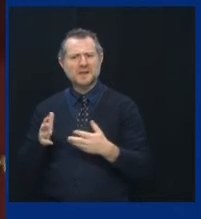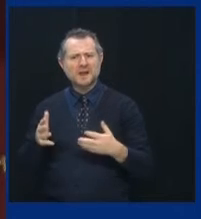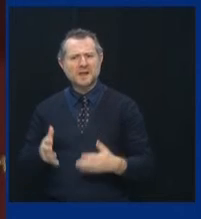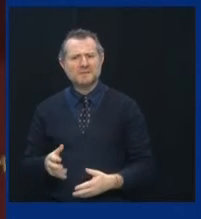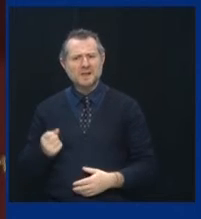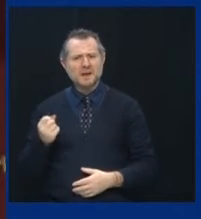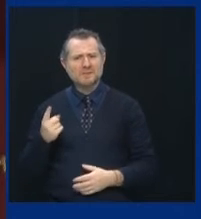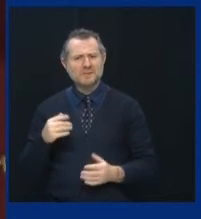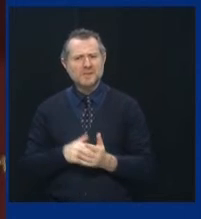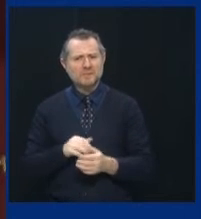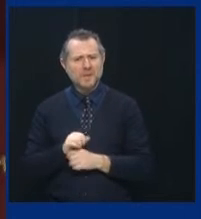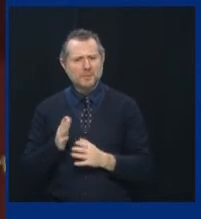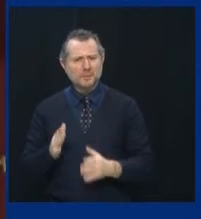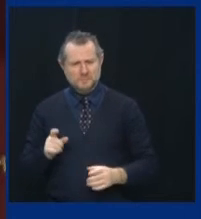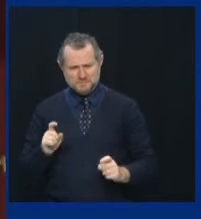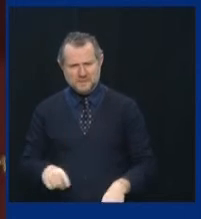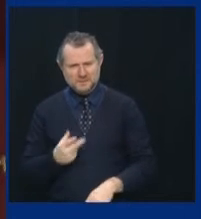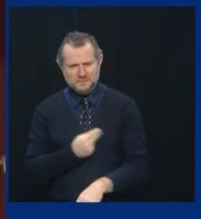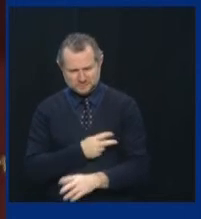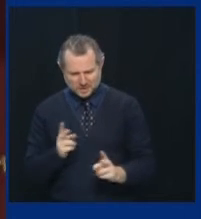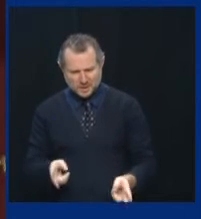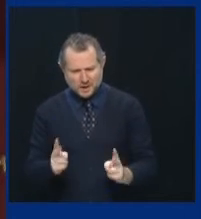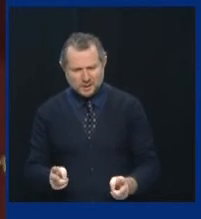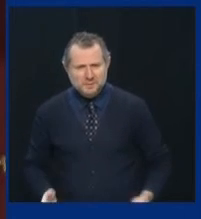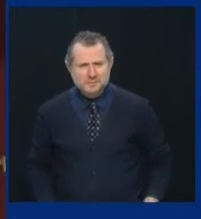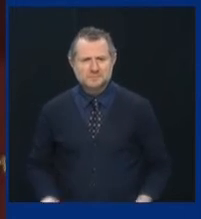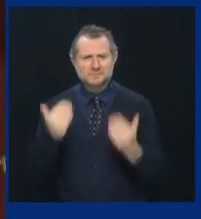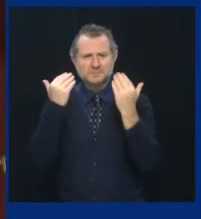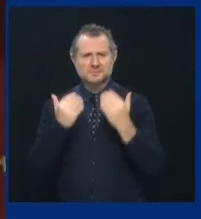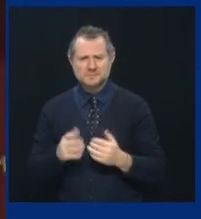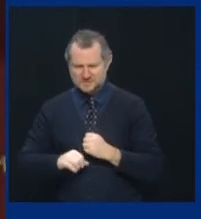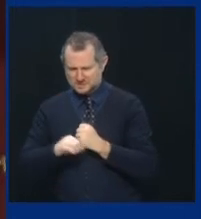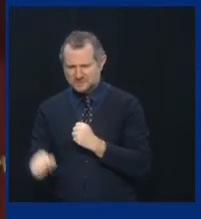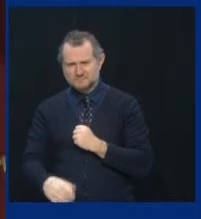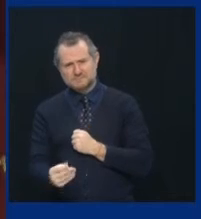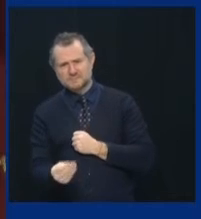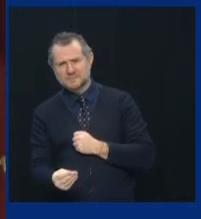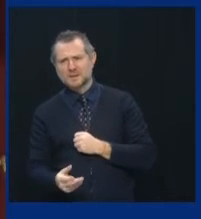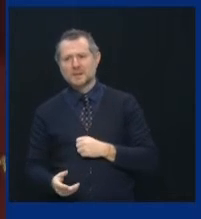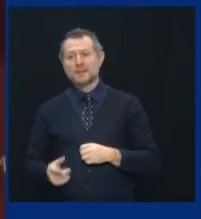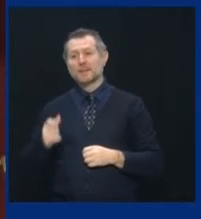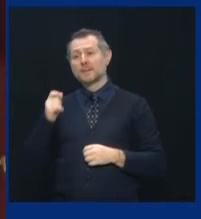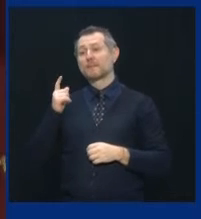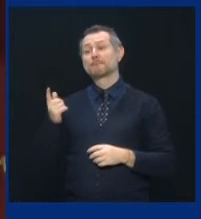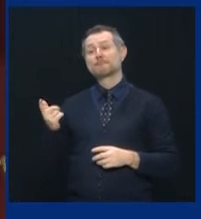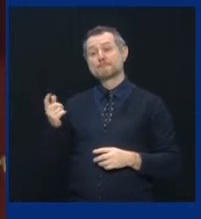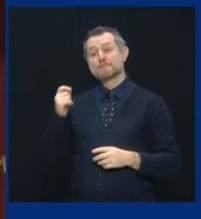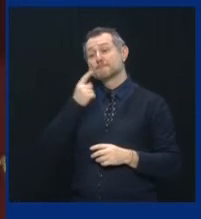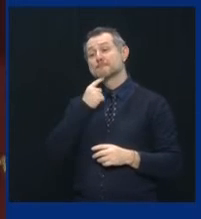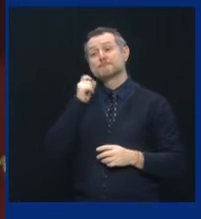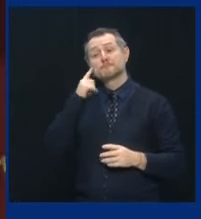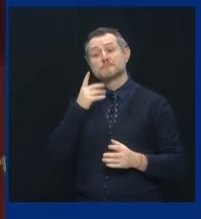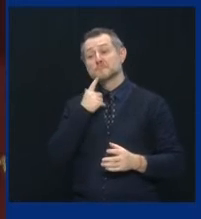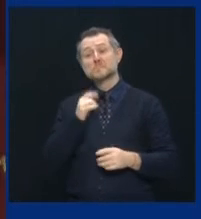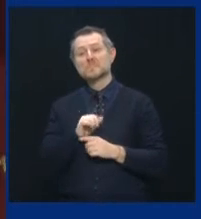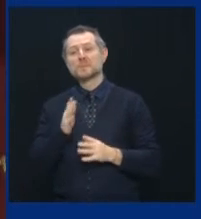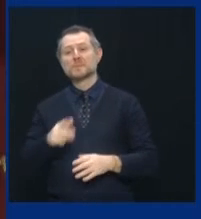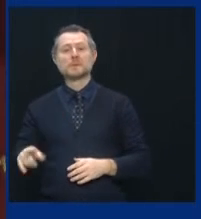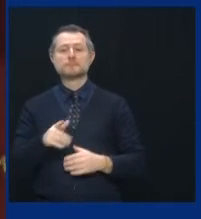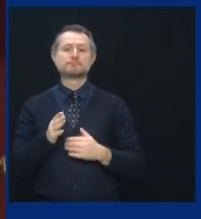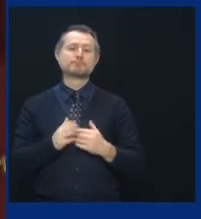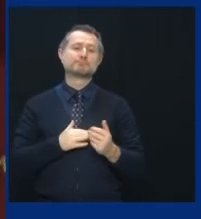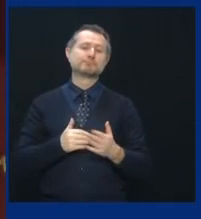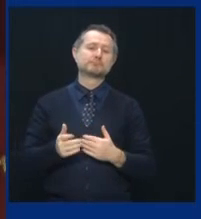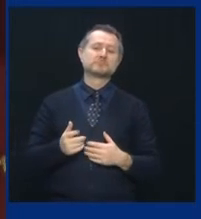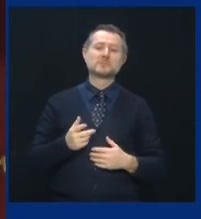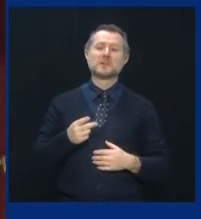get vaccinated. There needs to be a sense of urgency there. And as the governor mentioned, the issue is that those employees, whether it's in the system, the